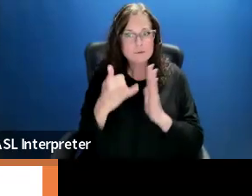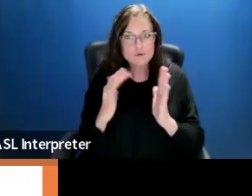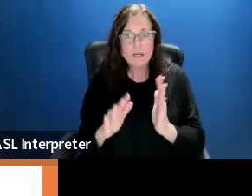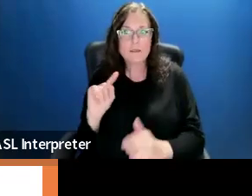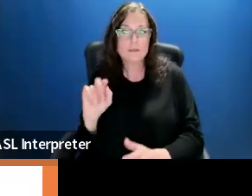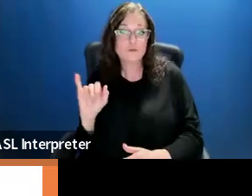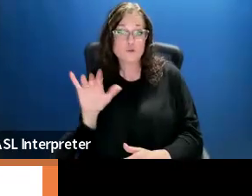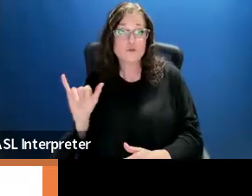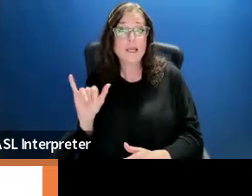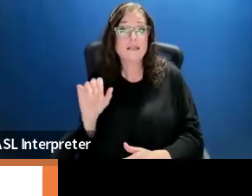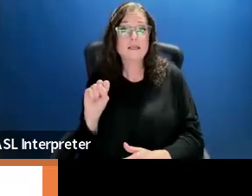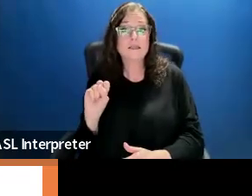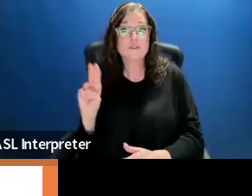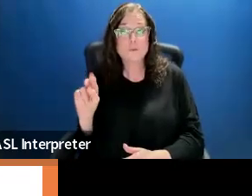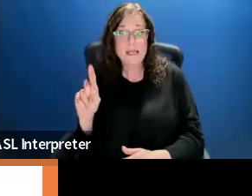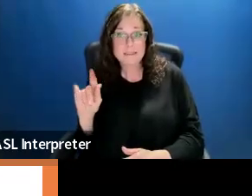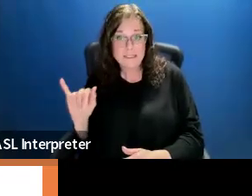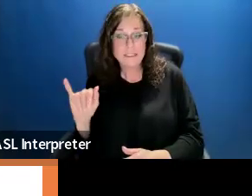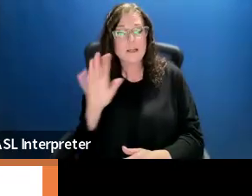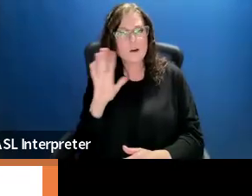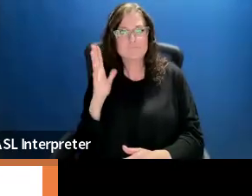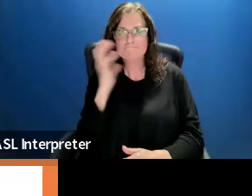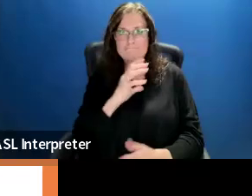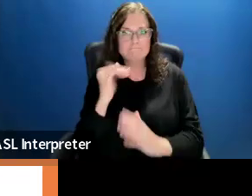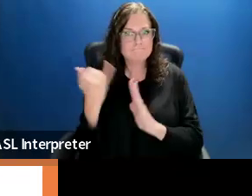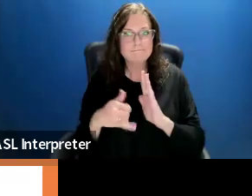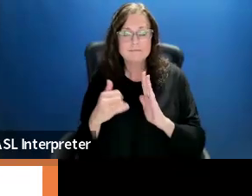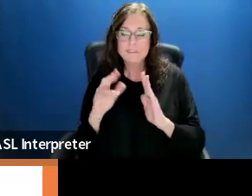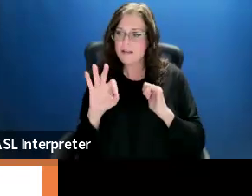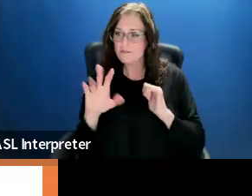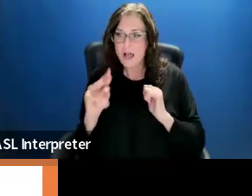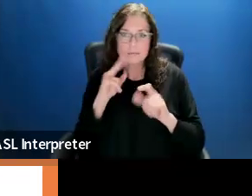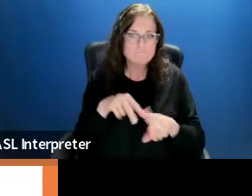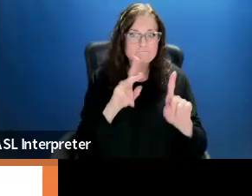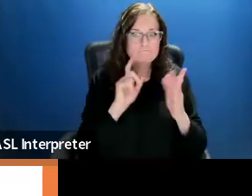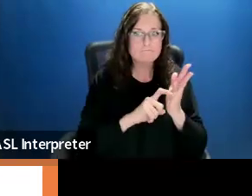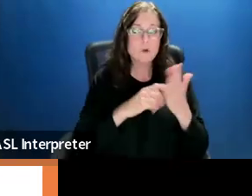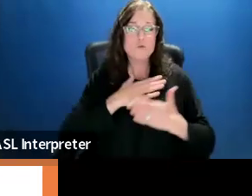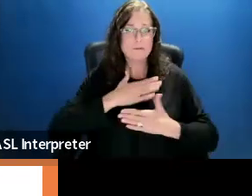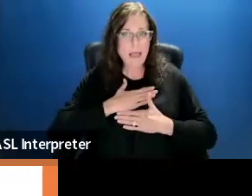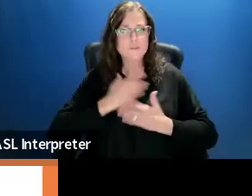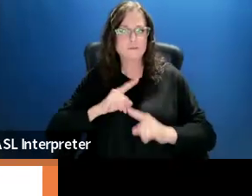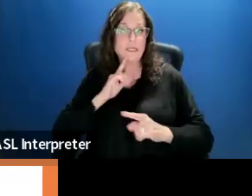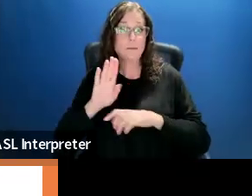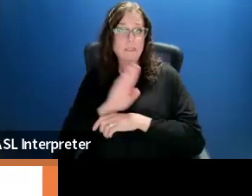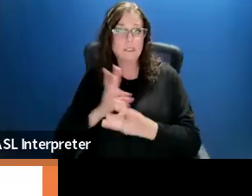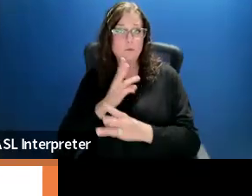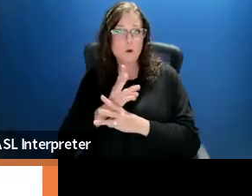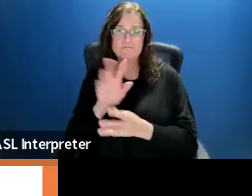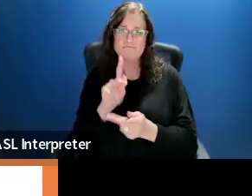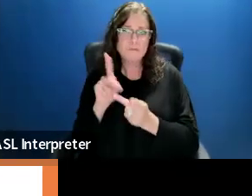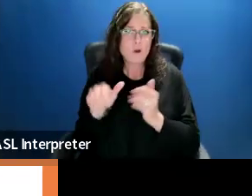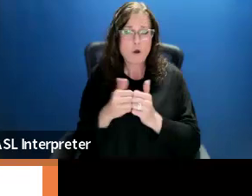Tracy Sobieski's whimsical illustrations, it's a fun ode to relaxing in a busy world. Perfect for all